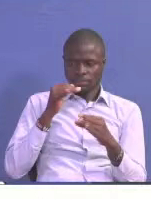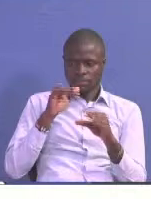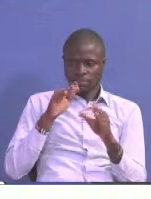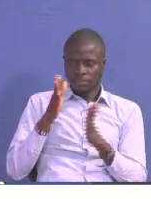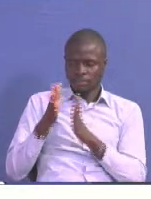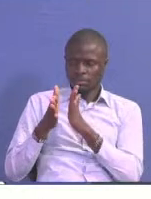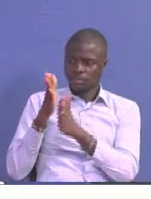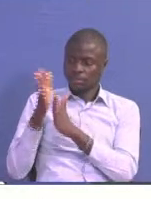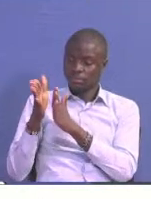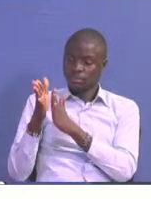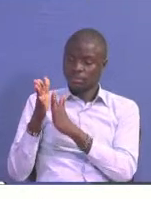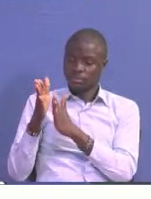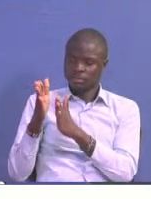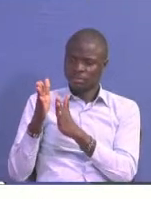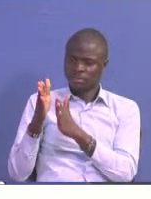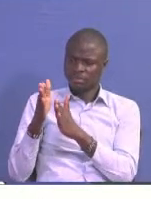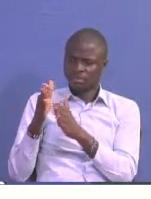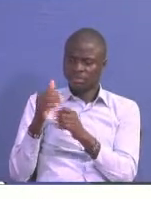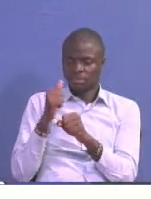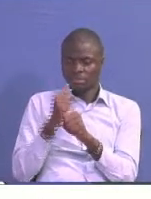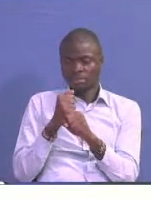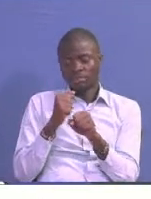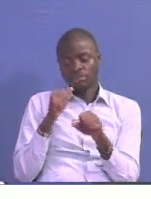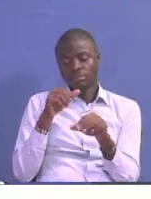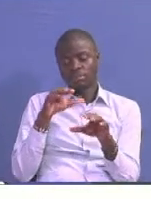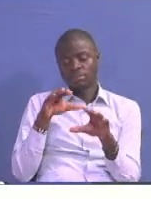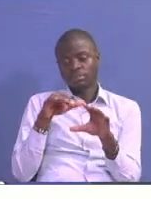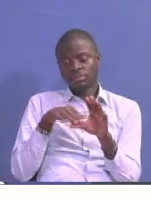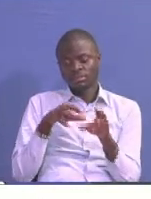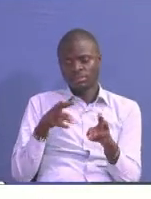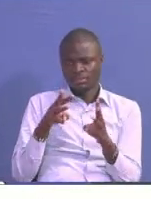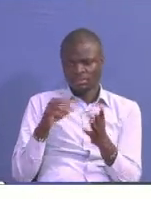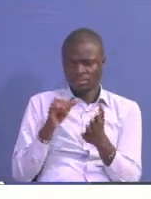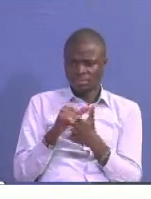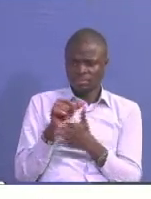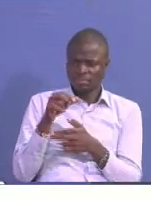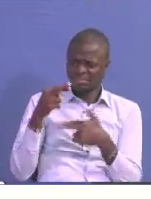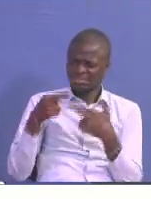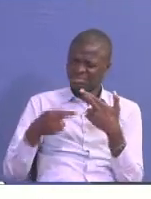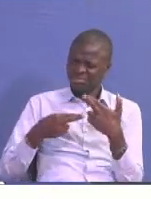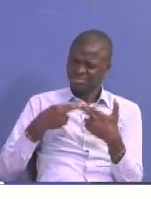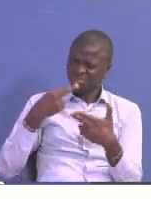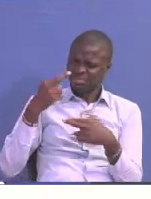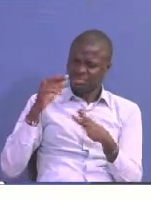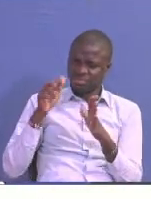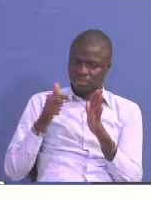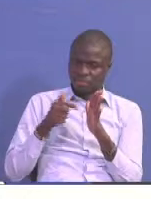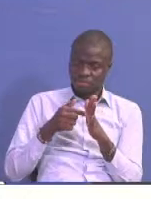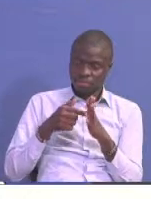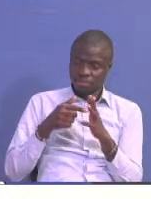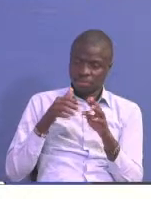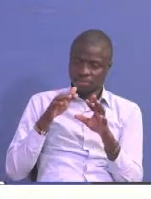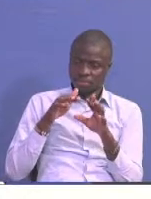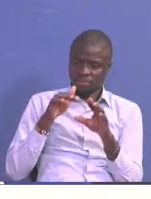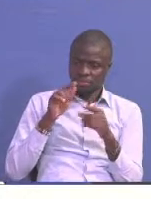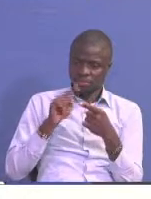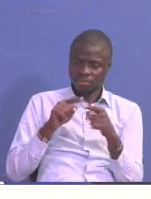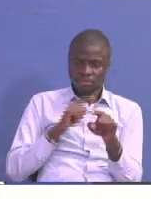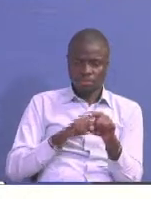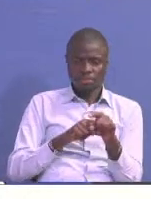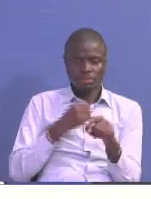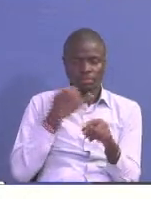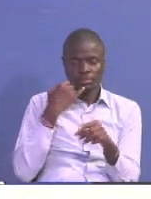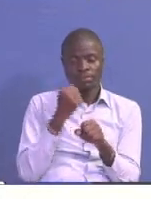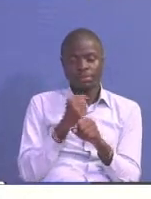strategy, and then work it in a way that you'll be able to review that strategy until it is implemented. Because